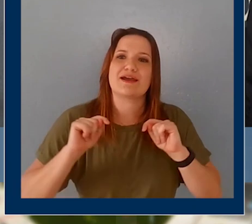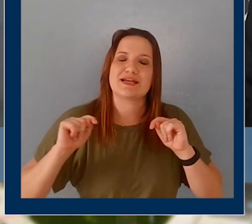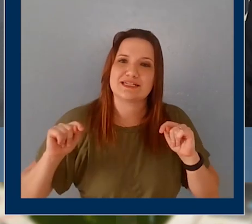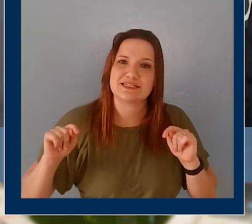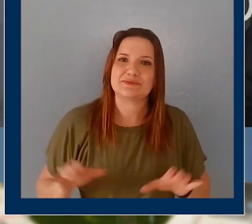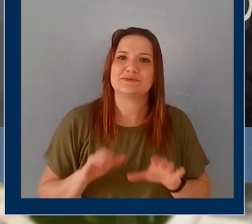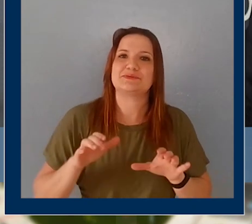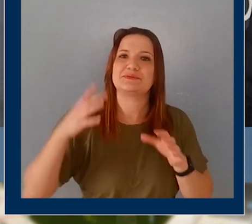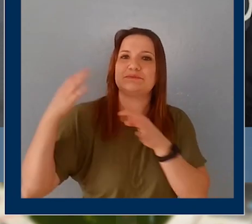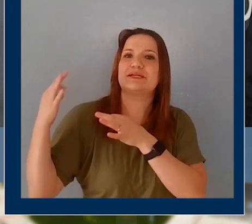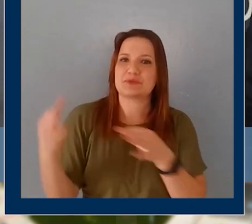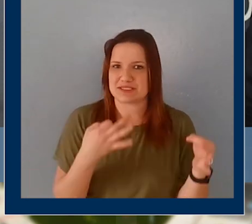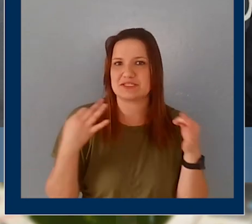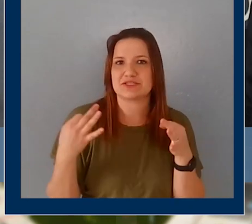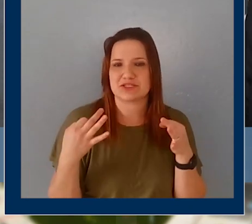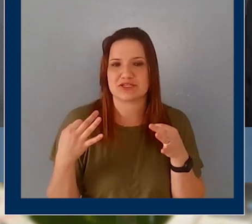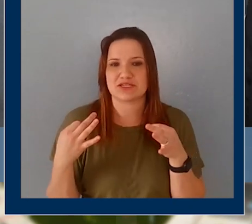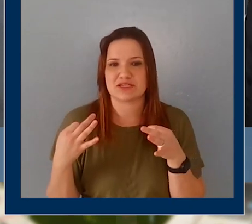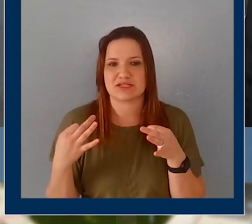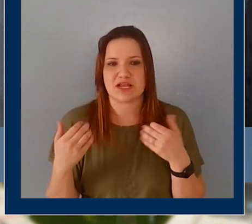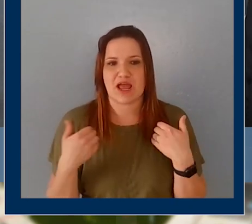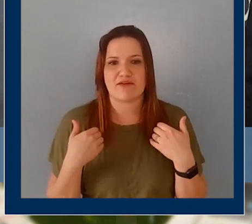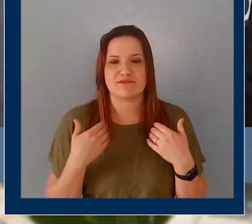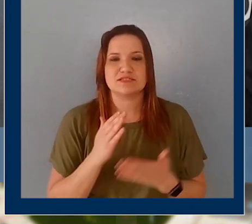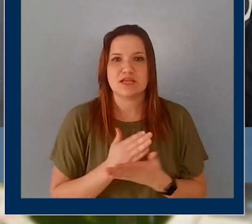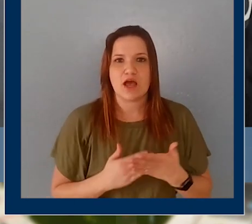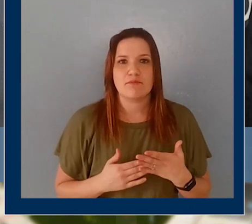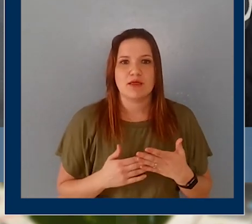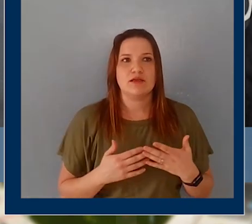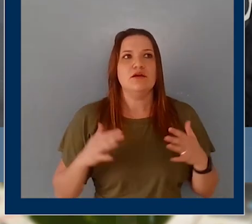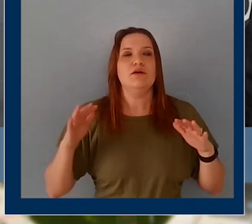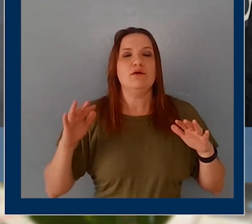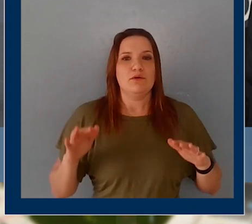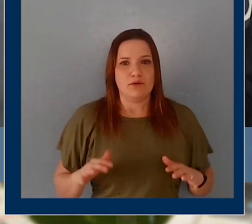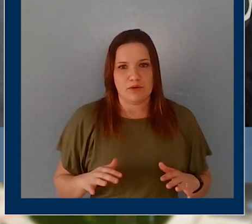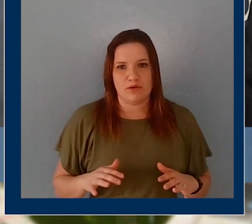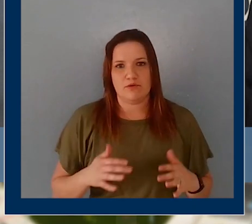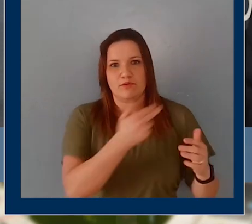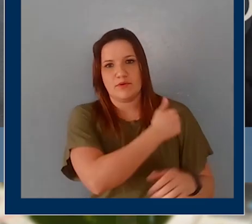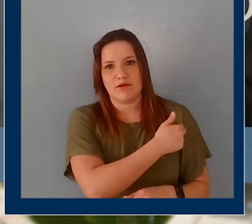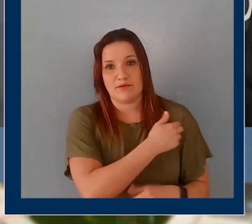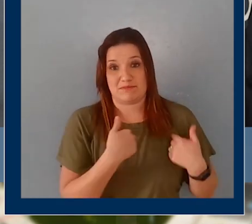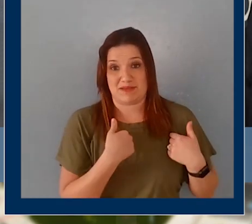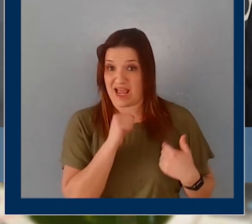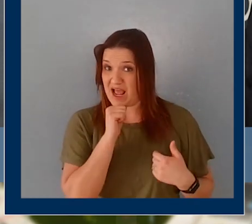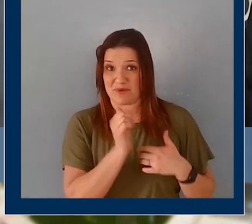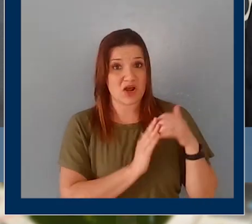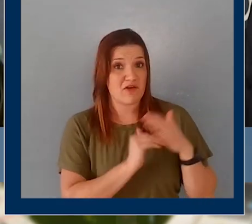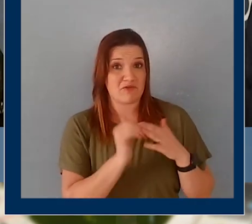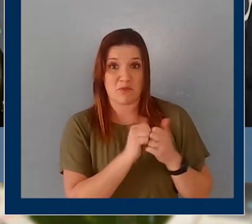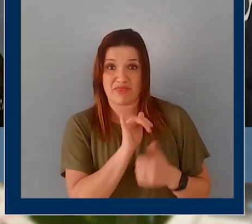heard stories that poor decisions were made. Mm-hmm. And again, I'm not being critical of the paramedics or that just not